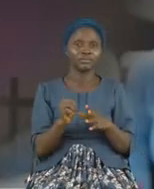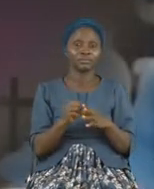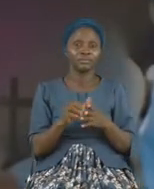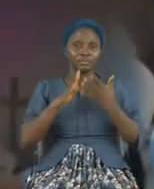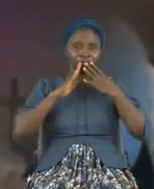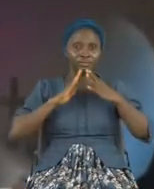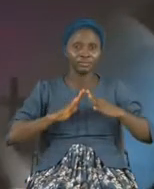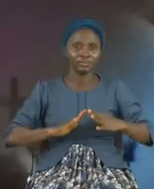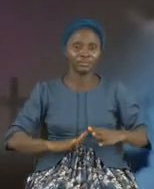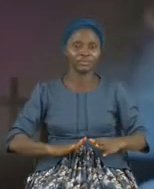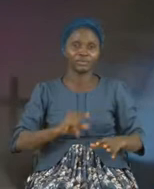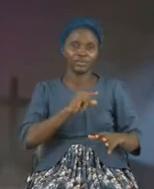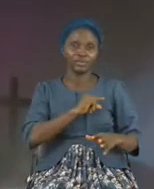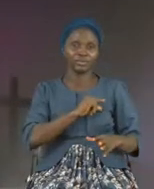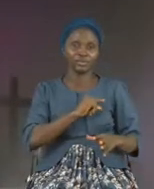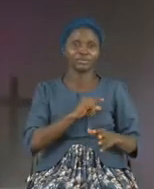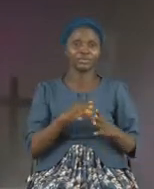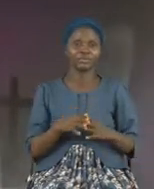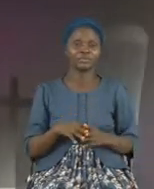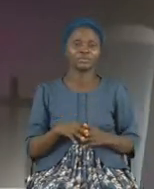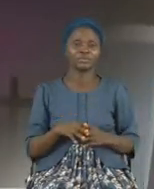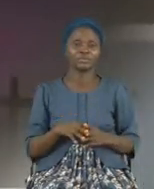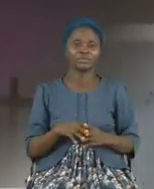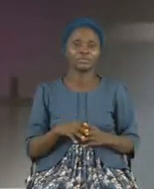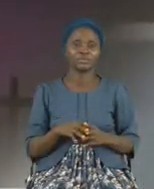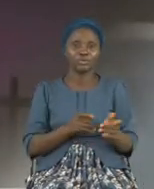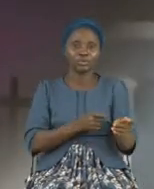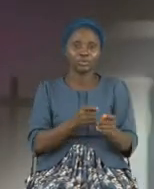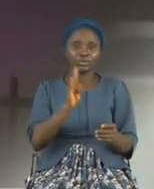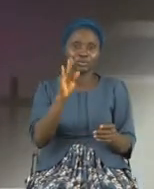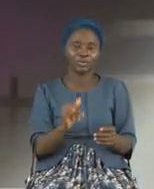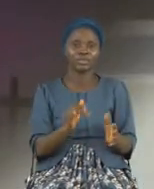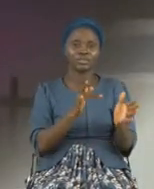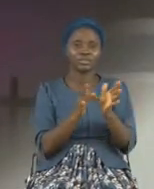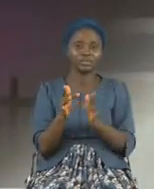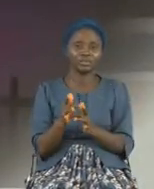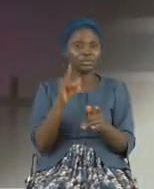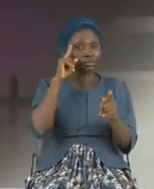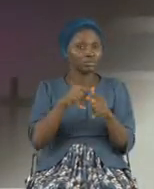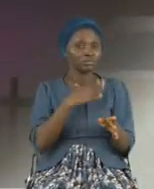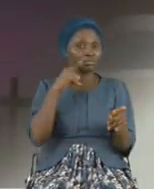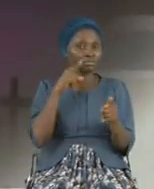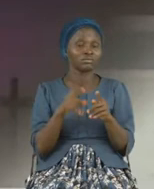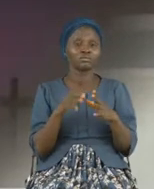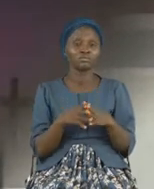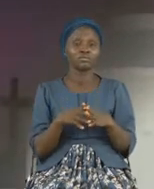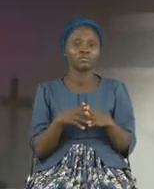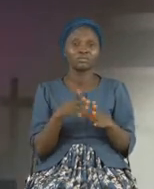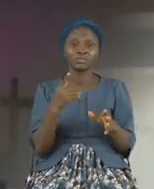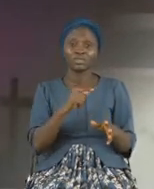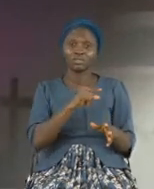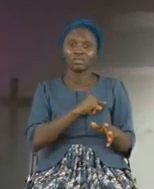church. By Jesus, brothers and sisters, fellow ministers, the conscience is